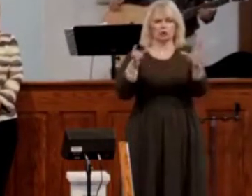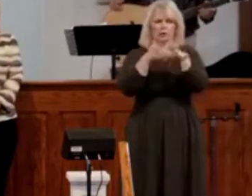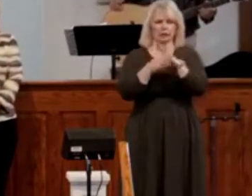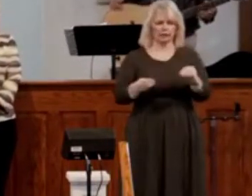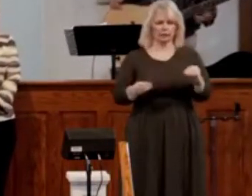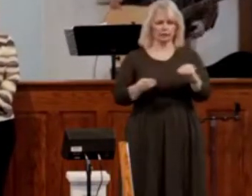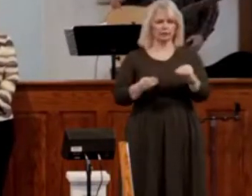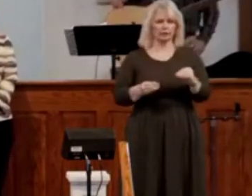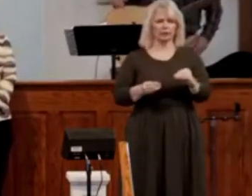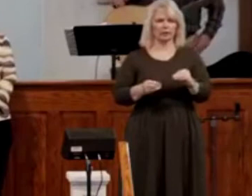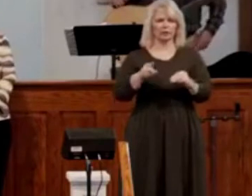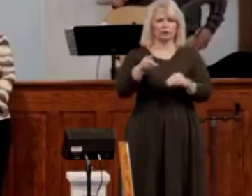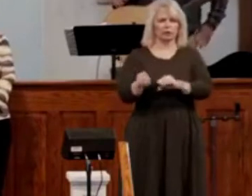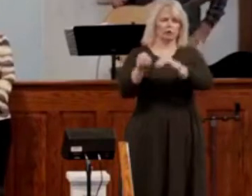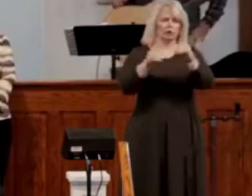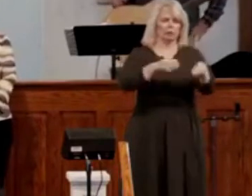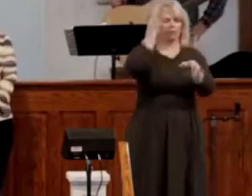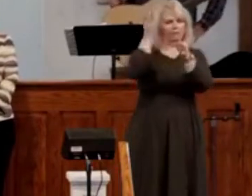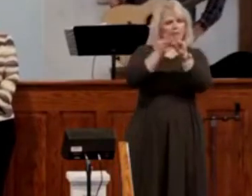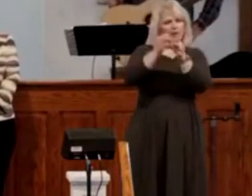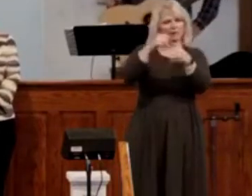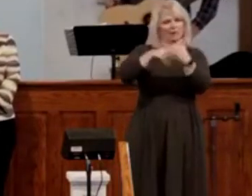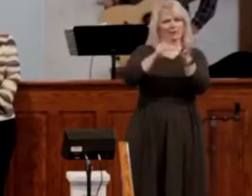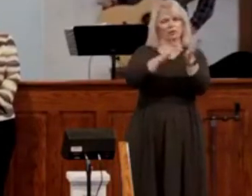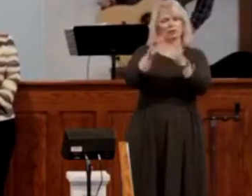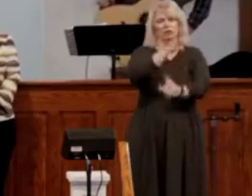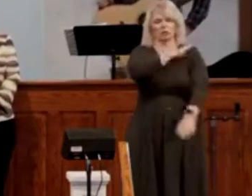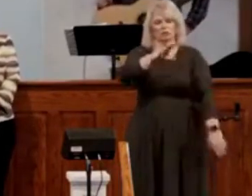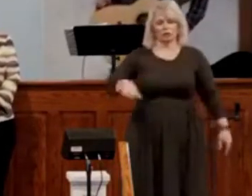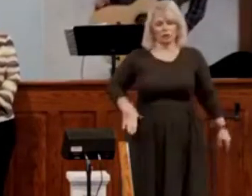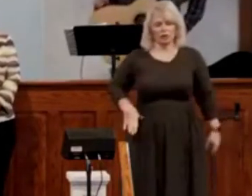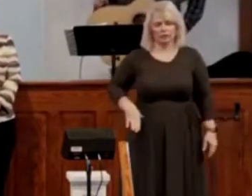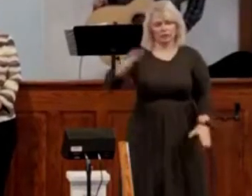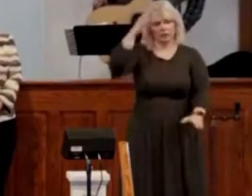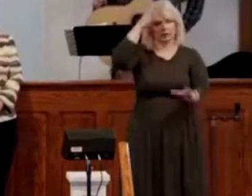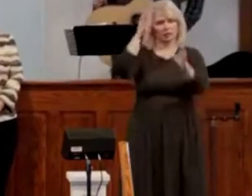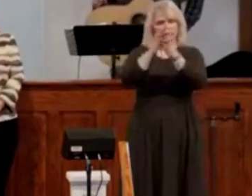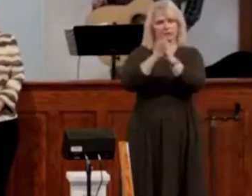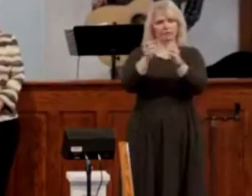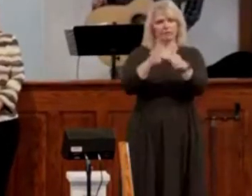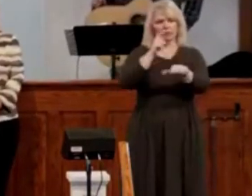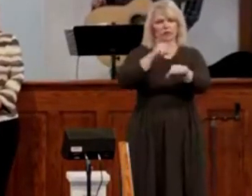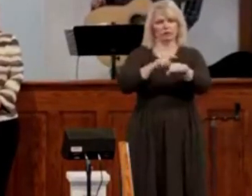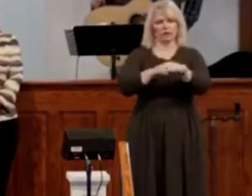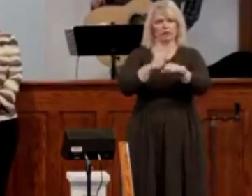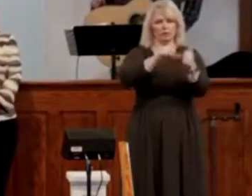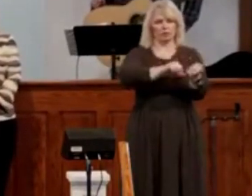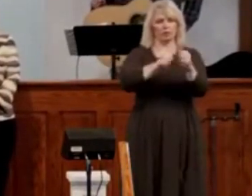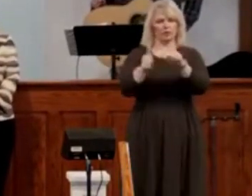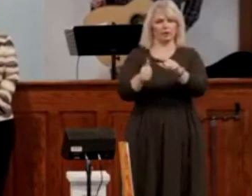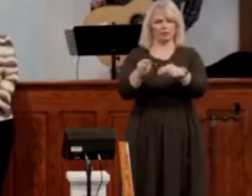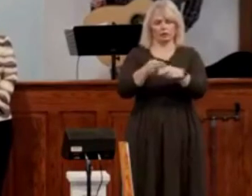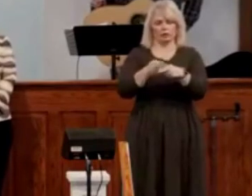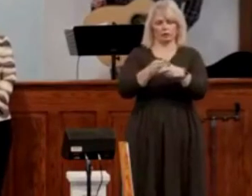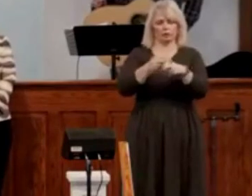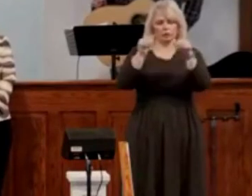and that you can put your faith in Jesus Christ today. You can believe in him for the first time. And we'll baptize you as soon as we